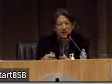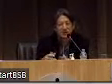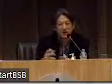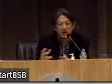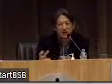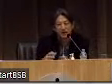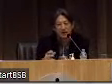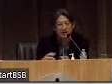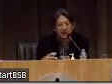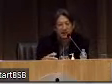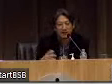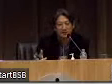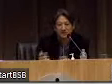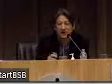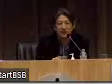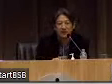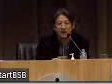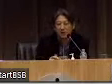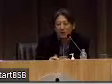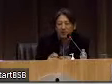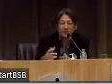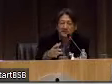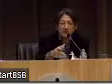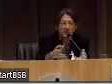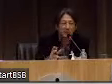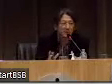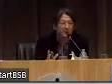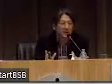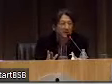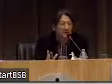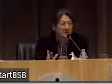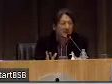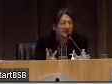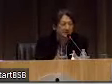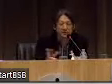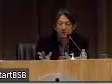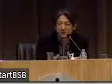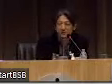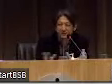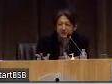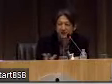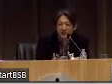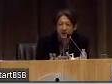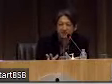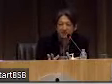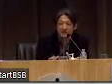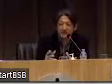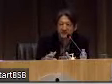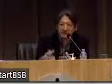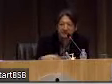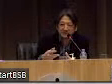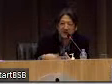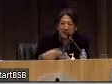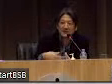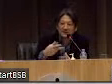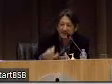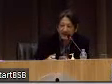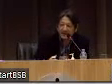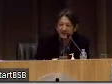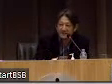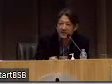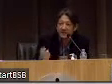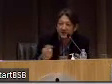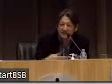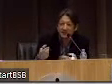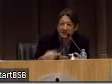the system, that could be a digital system or a spreadsheet, that